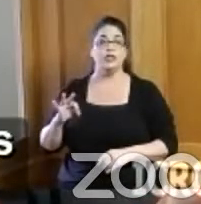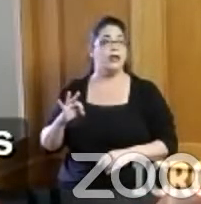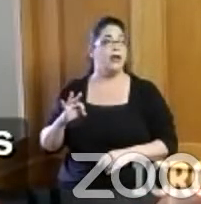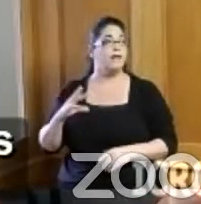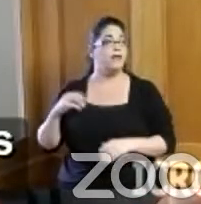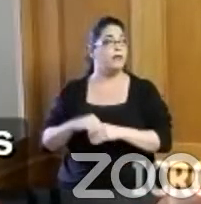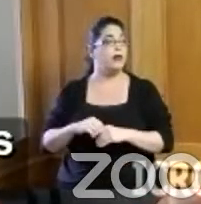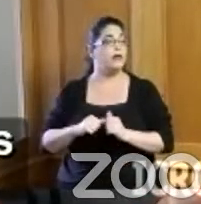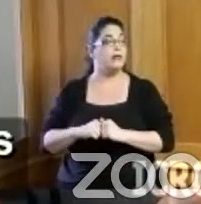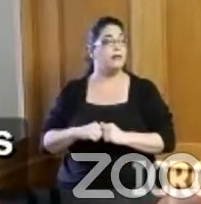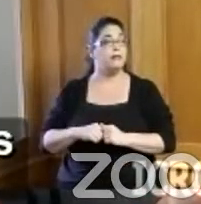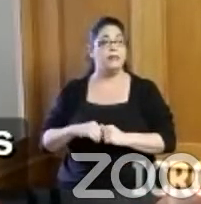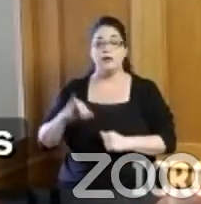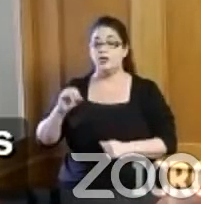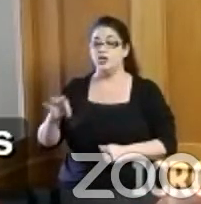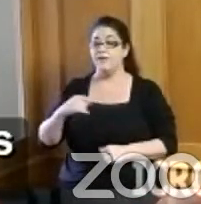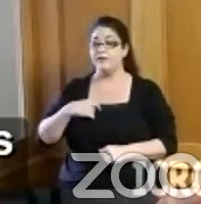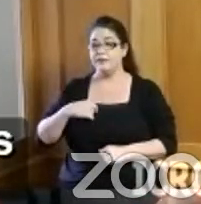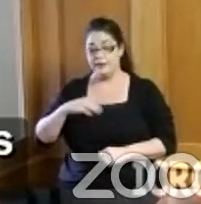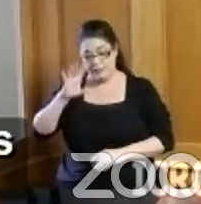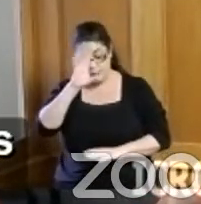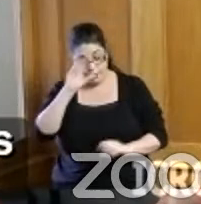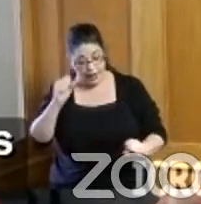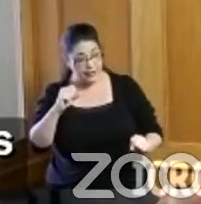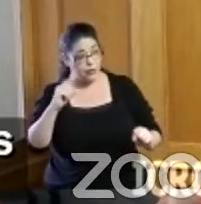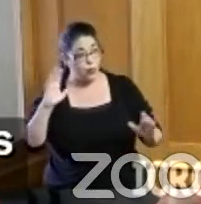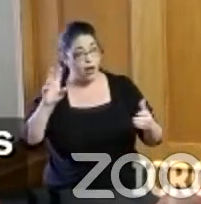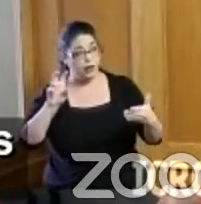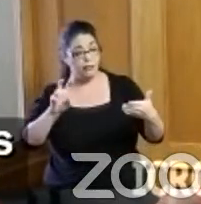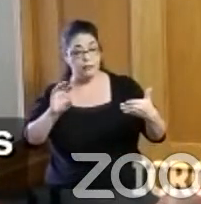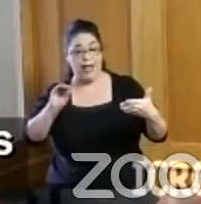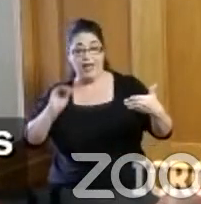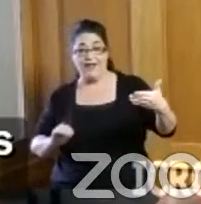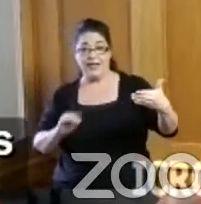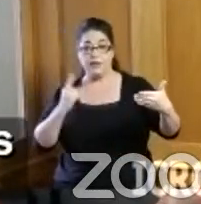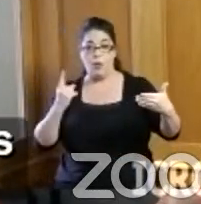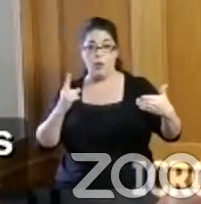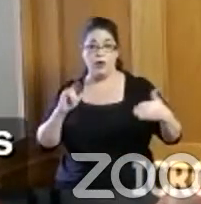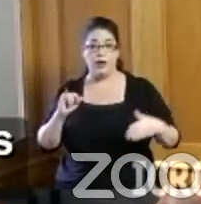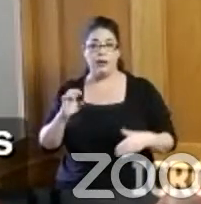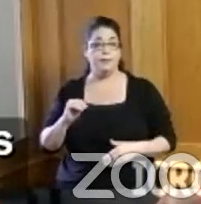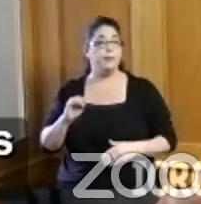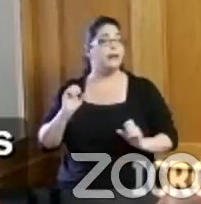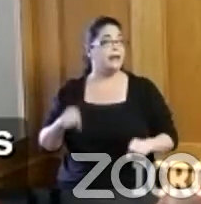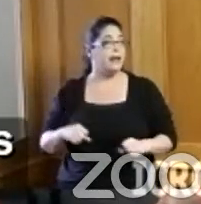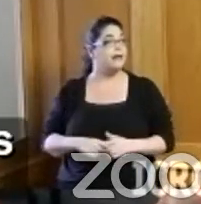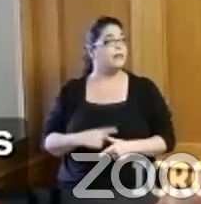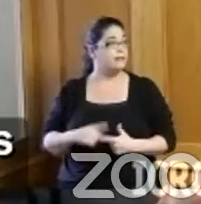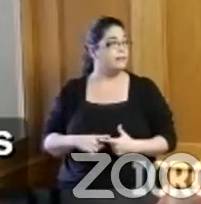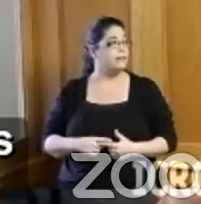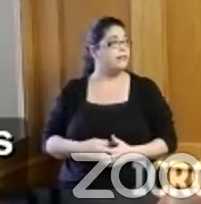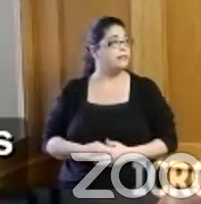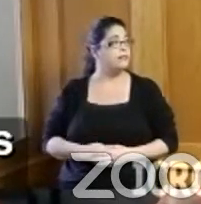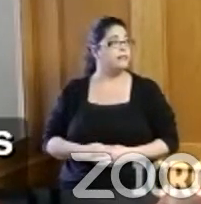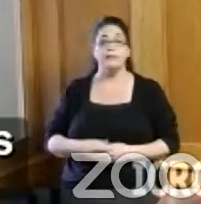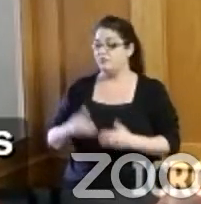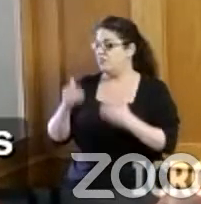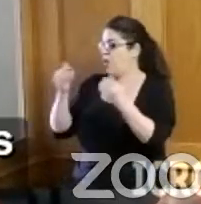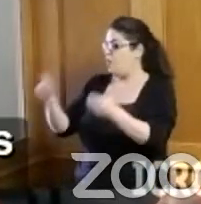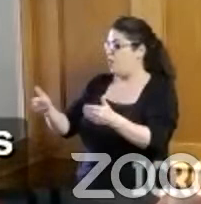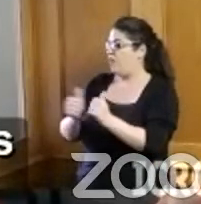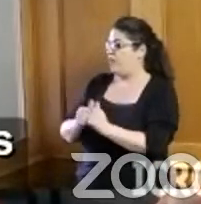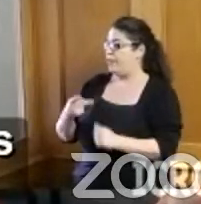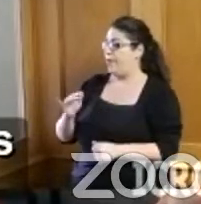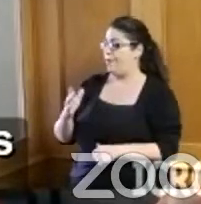was going to say, Madam President, if you'd like, I can, if we just want to advance that one item right now, we can advance that item that and then, yeah. And then okay. We'll move forward on the